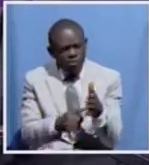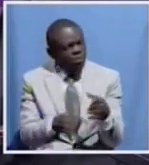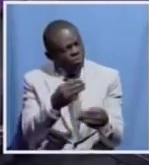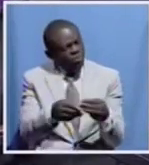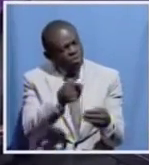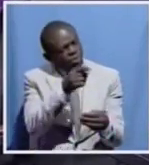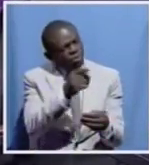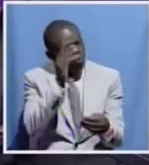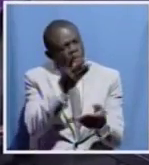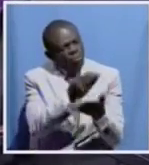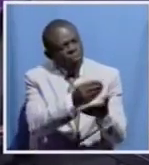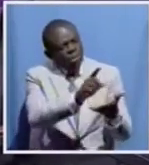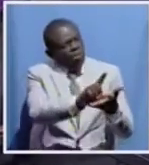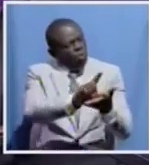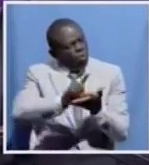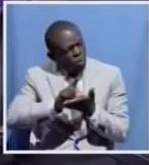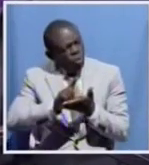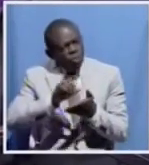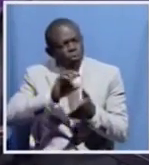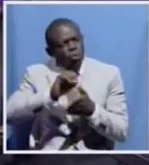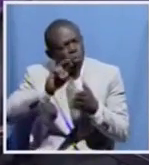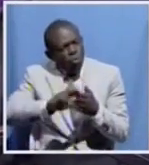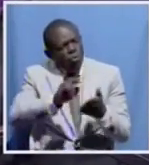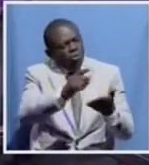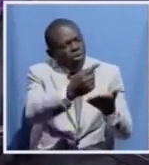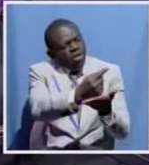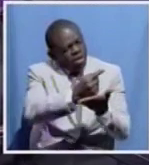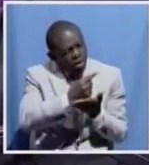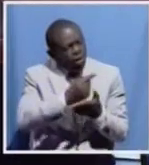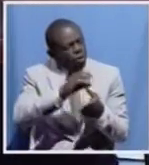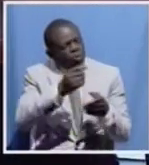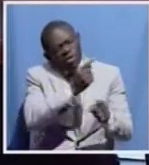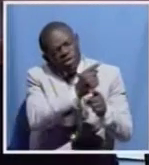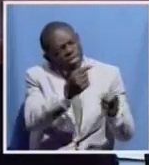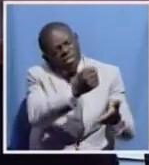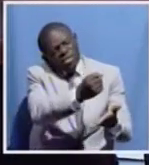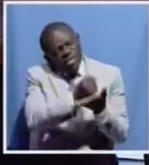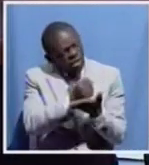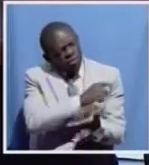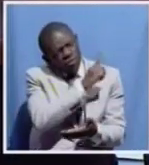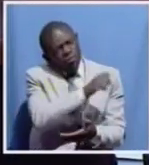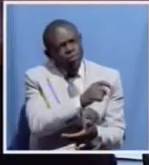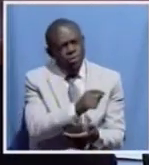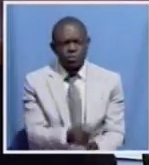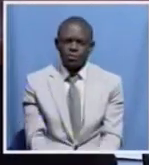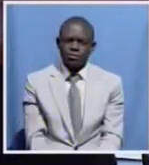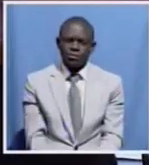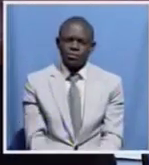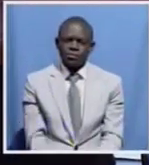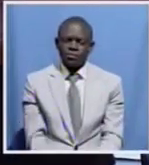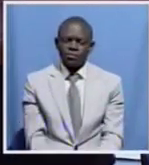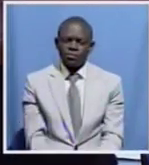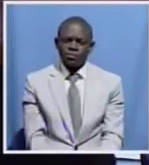grants, assistance? That's very interesting, Brother Grevasio. What we're talking about is, because you know the president